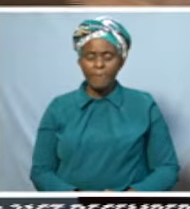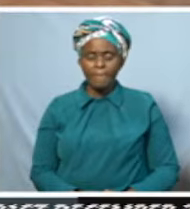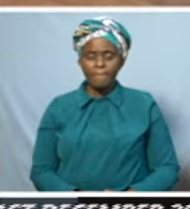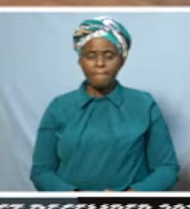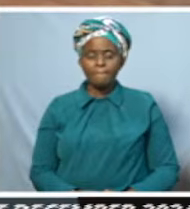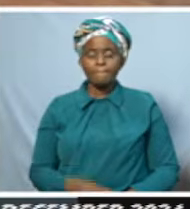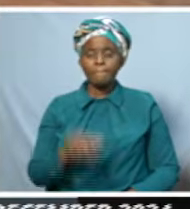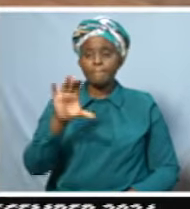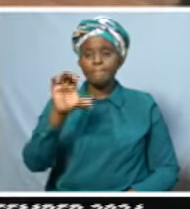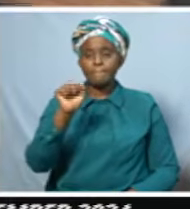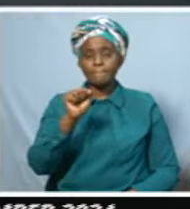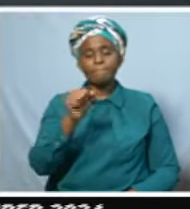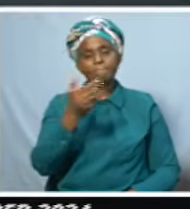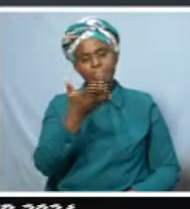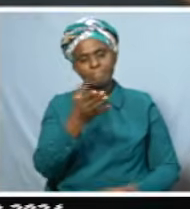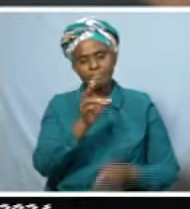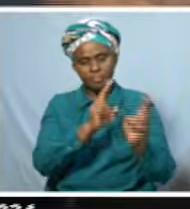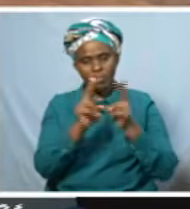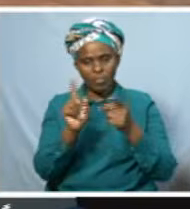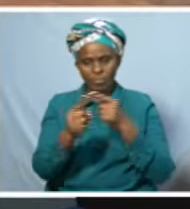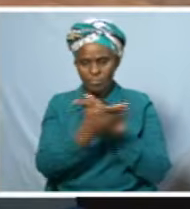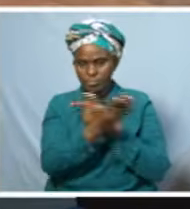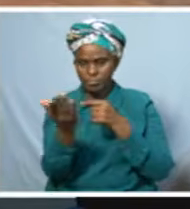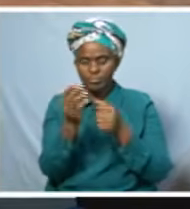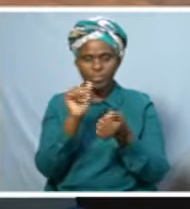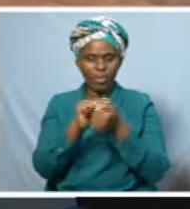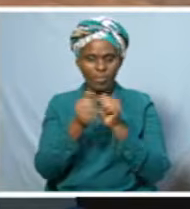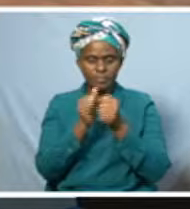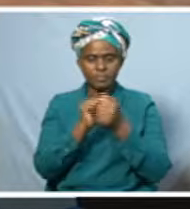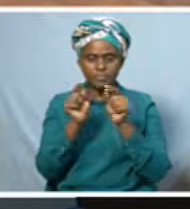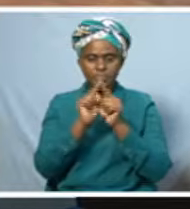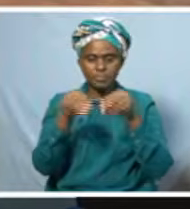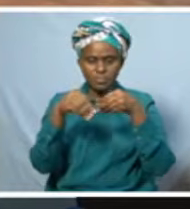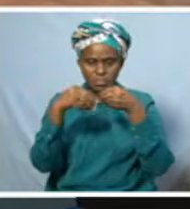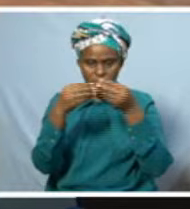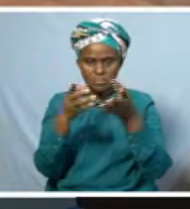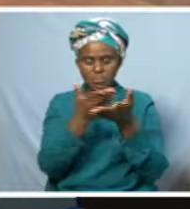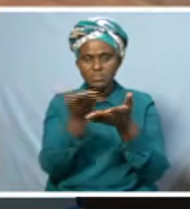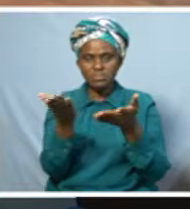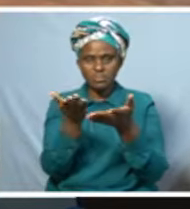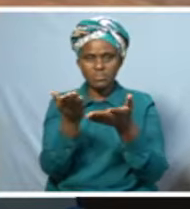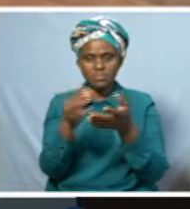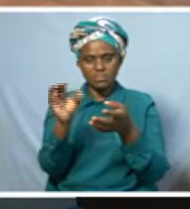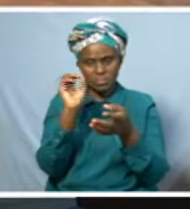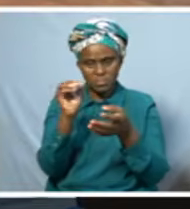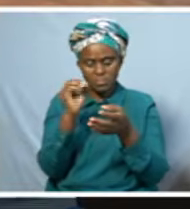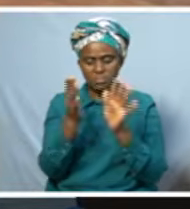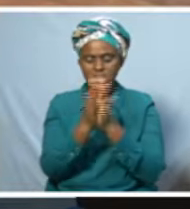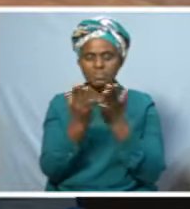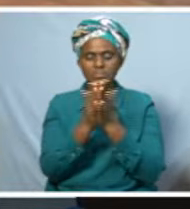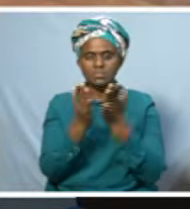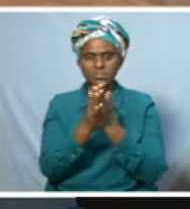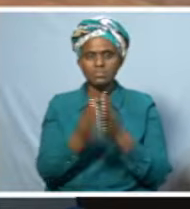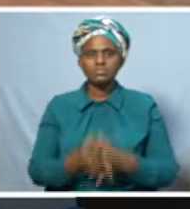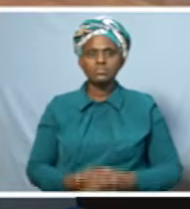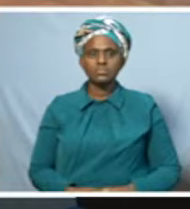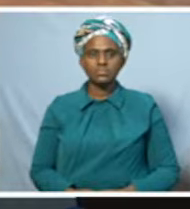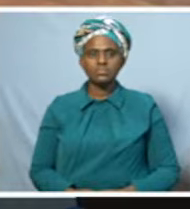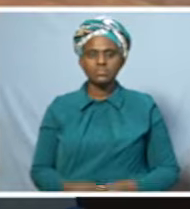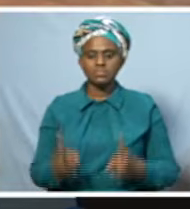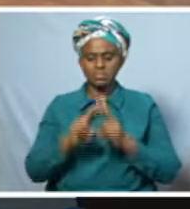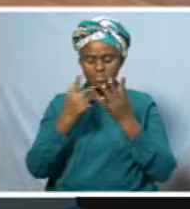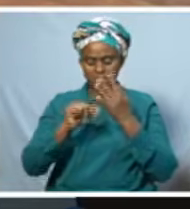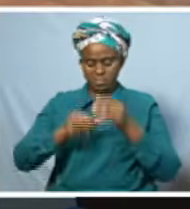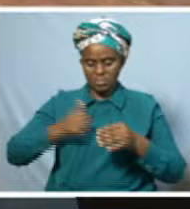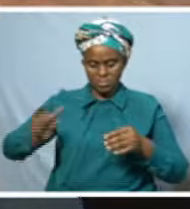So kindly answer to those queries and provide the original receipt book so that we